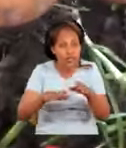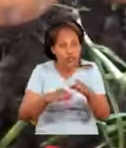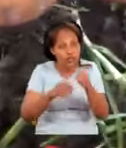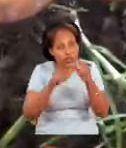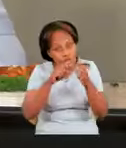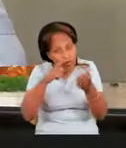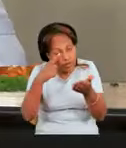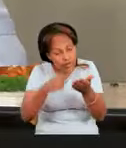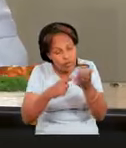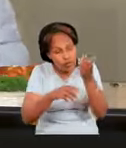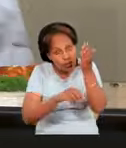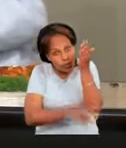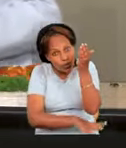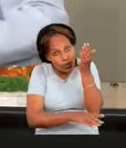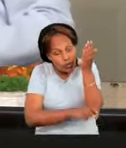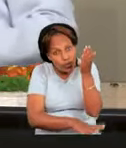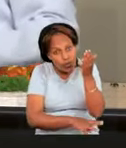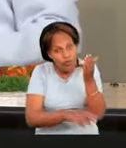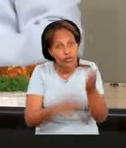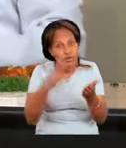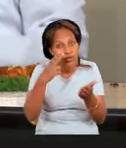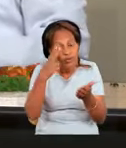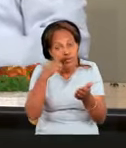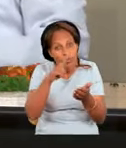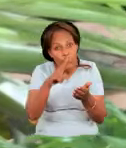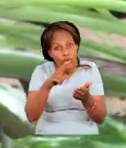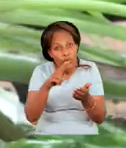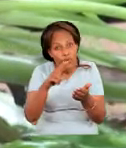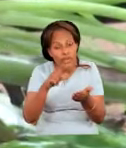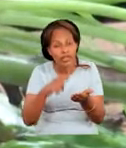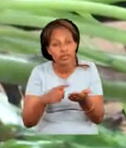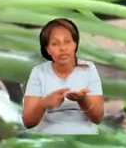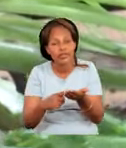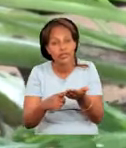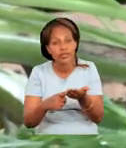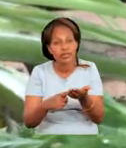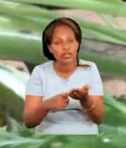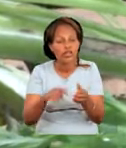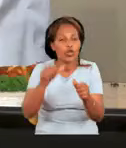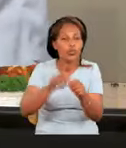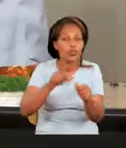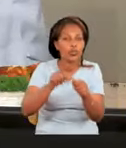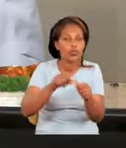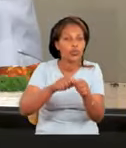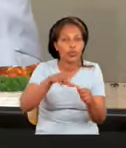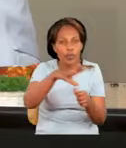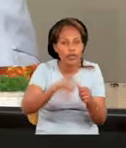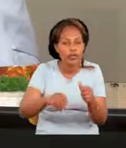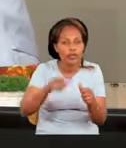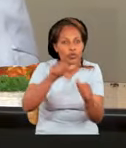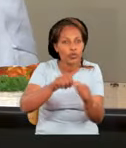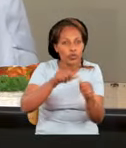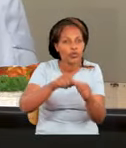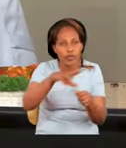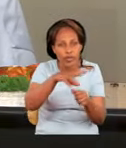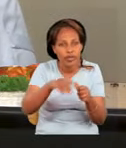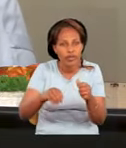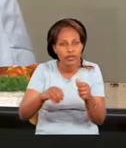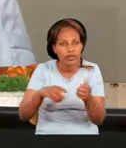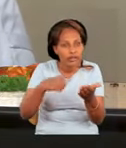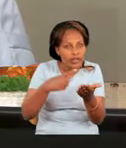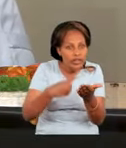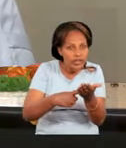root. If you look at a potato plant, this is a potato plant,